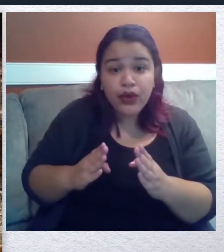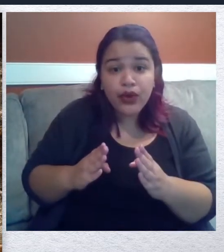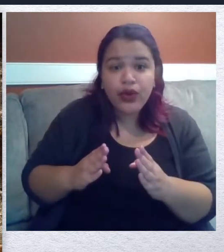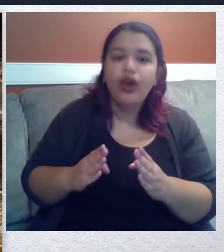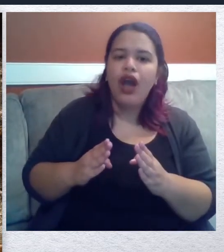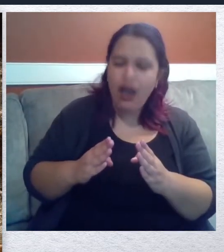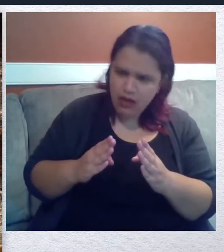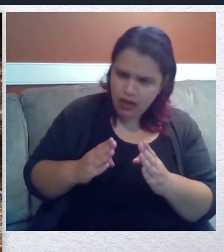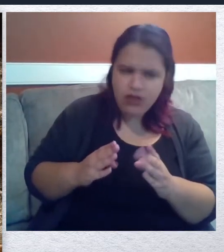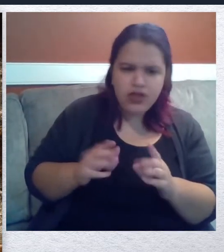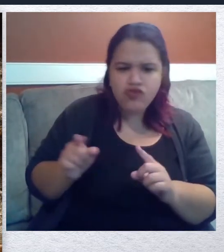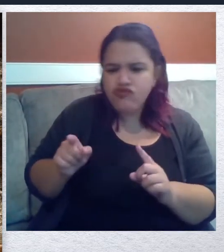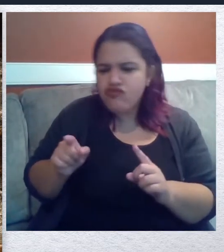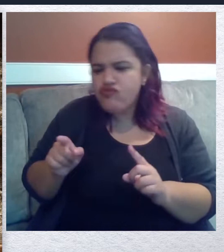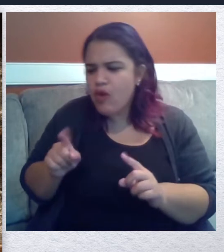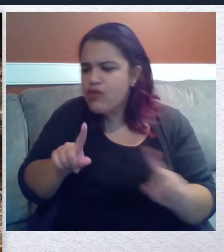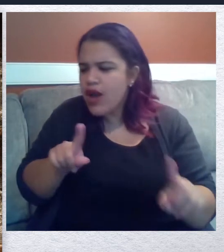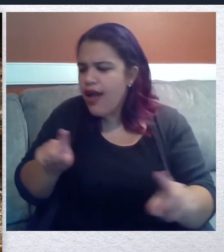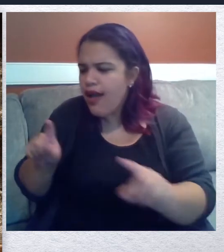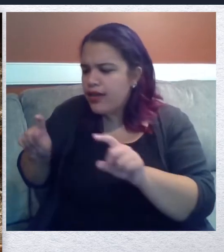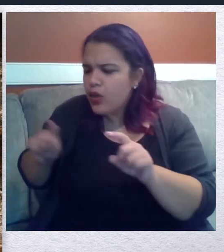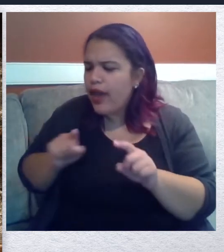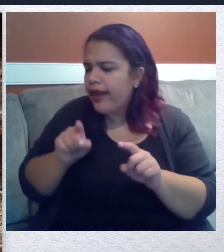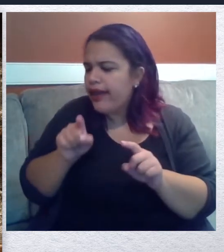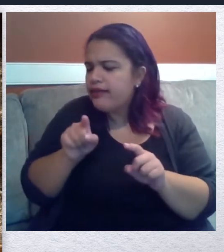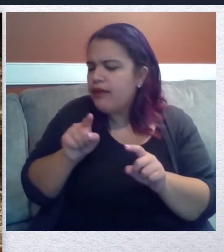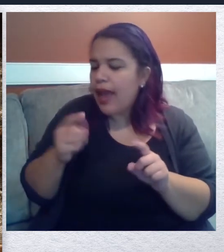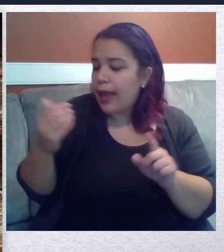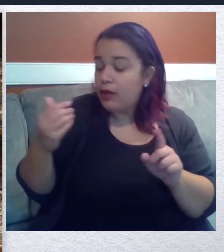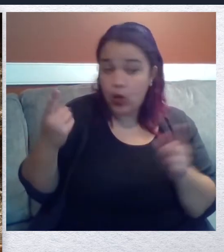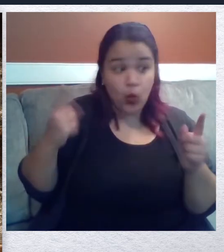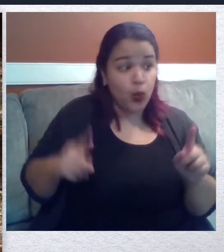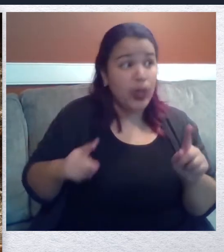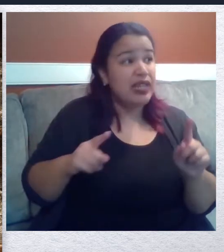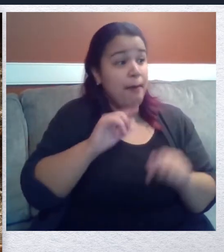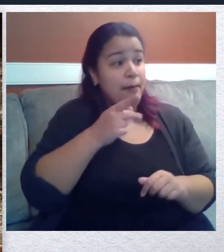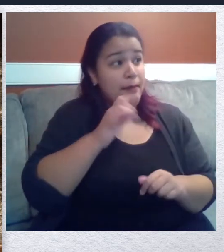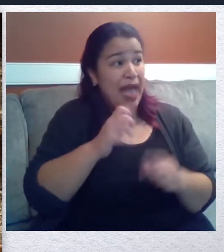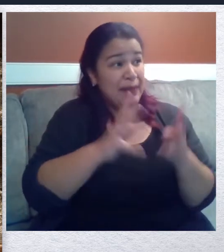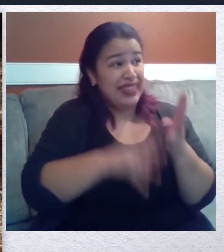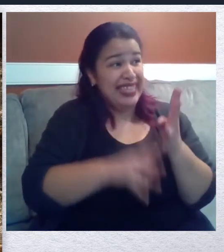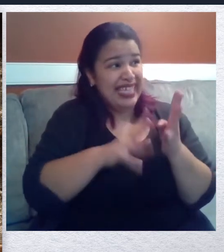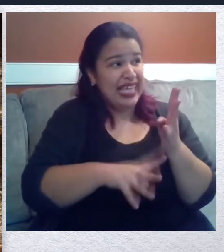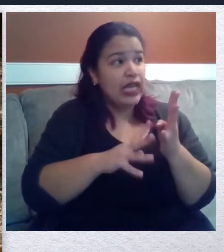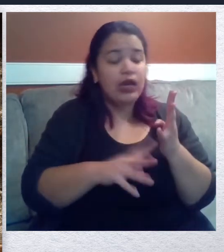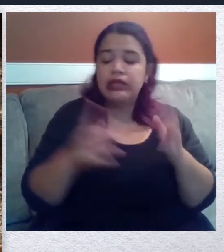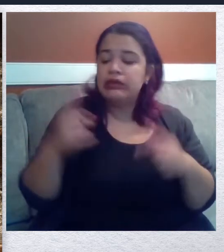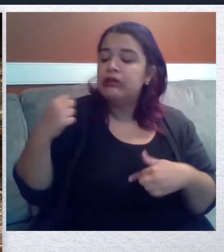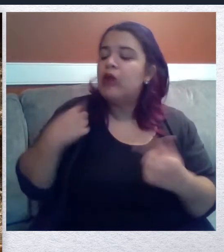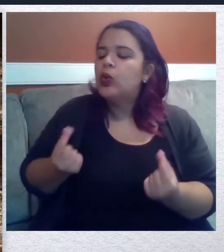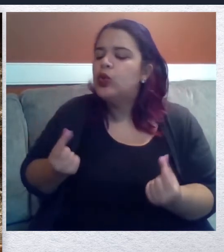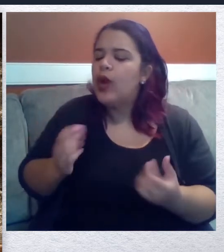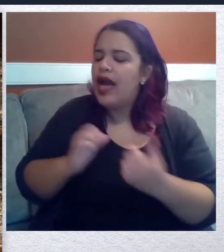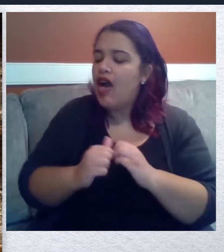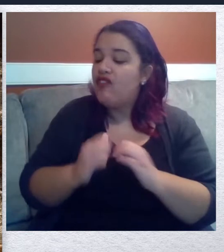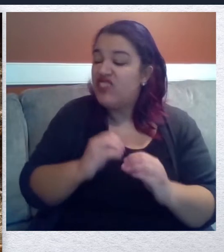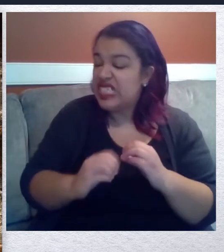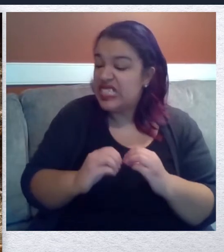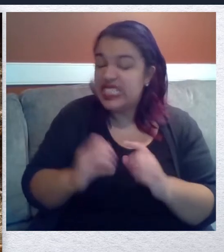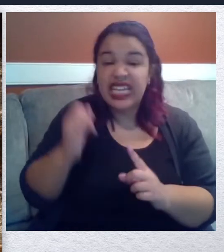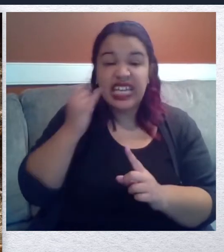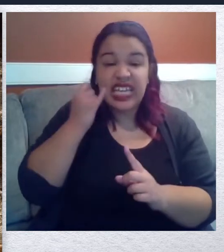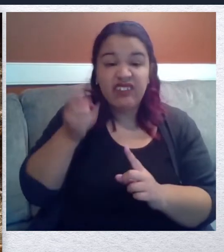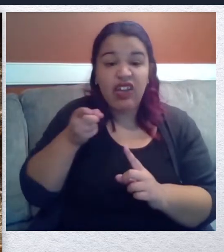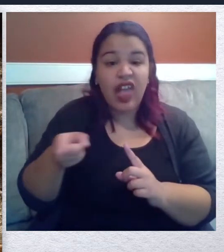comfortable with, I may not want to hire them. Well, that makes sense. It seems like it might be difficult